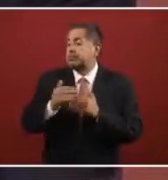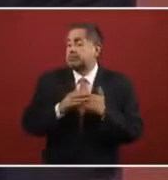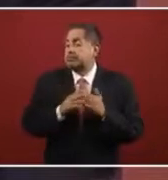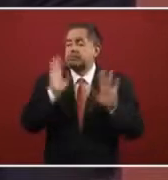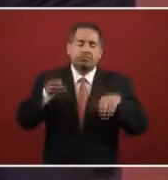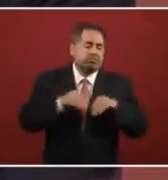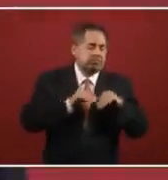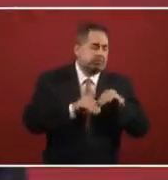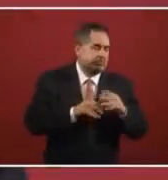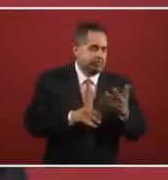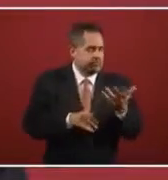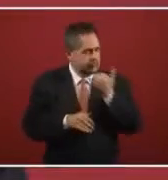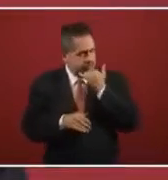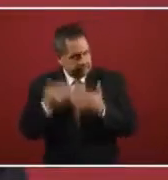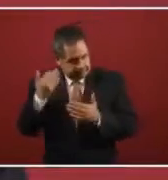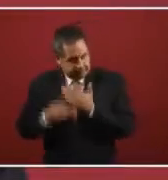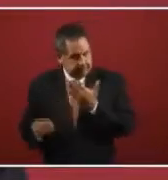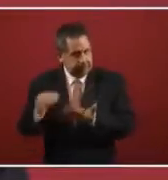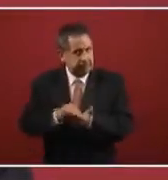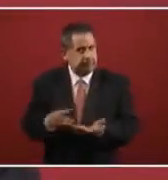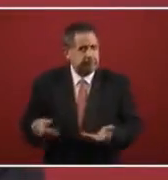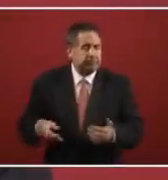growth.